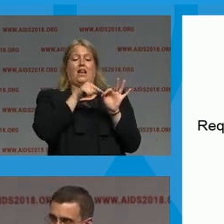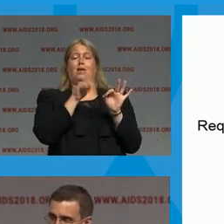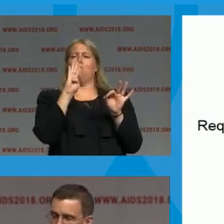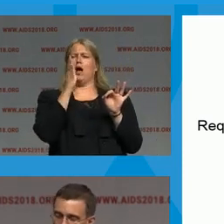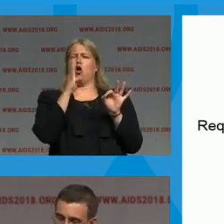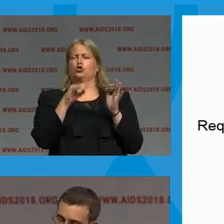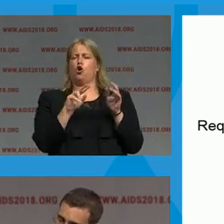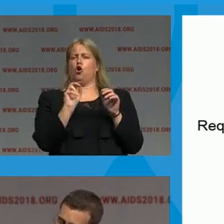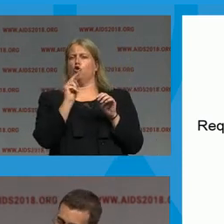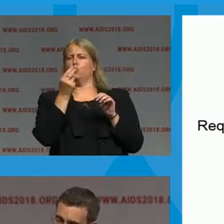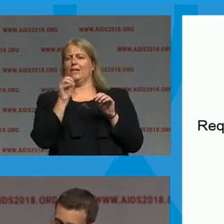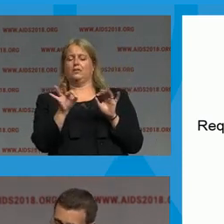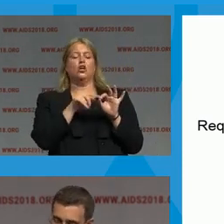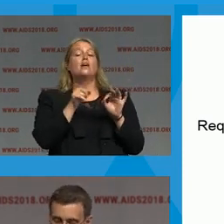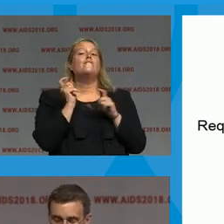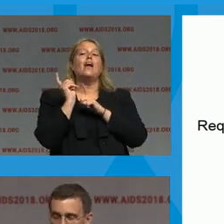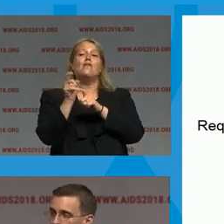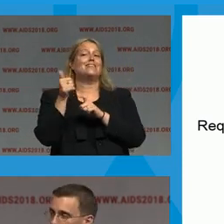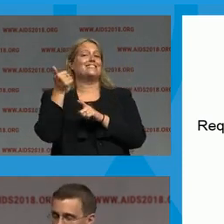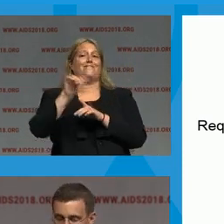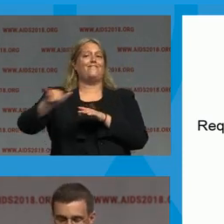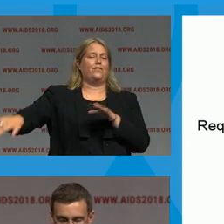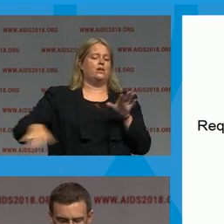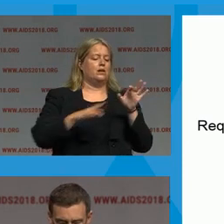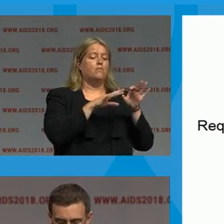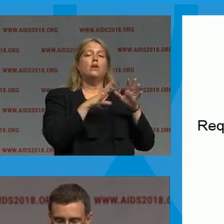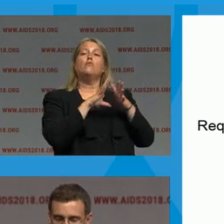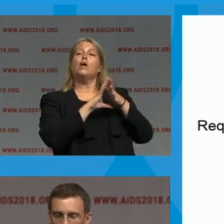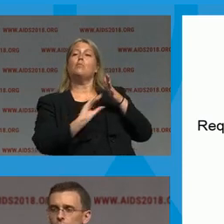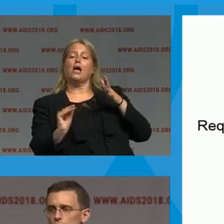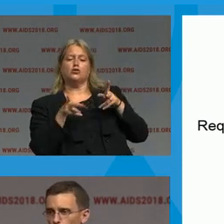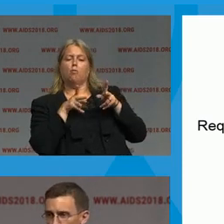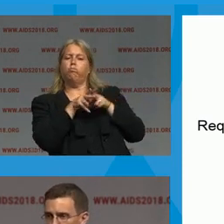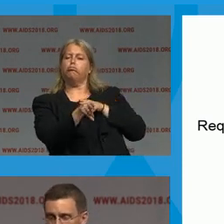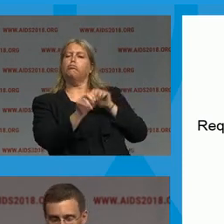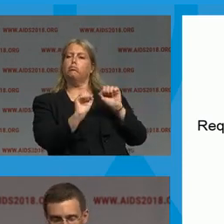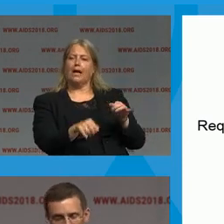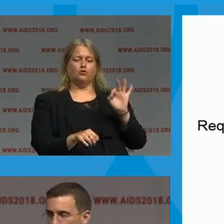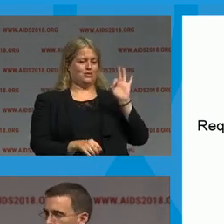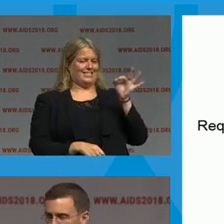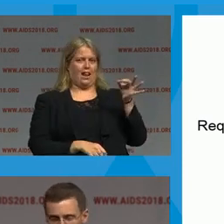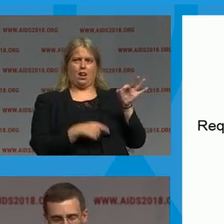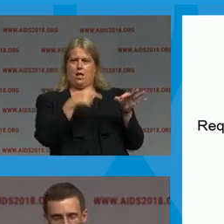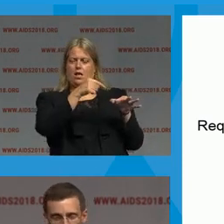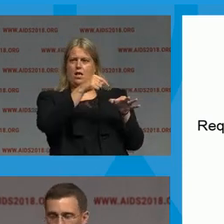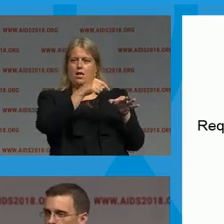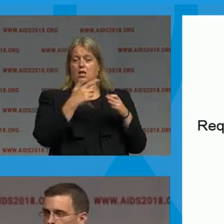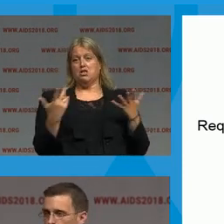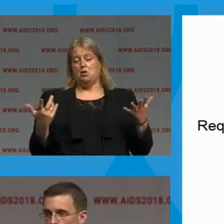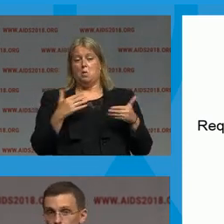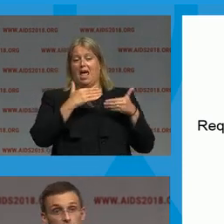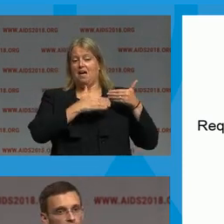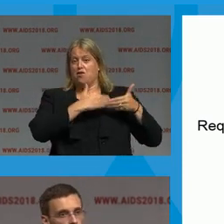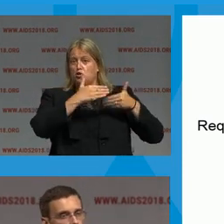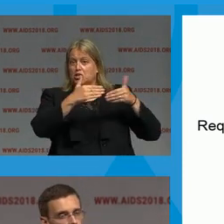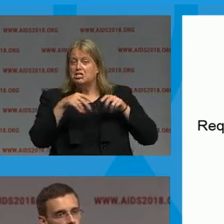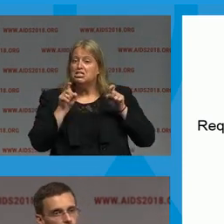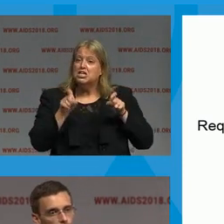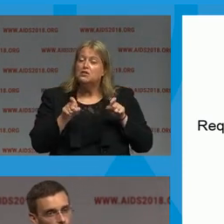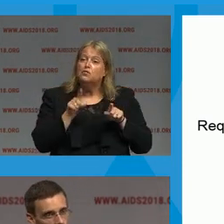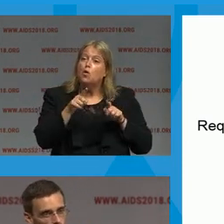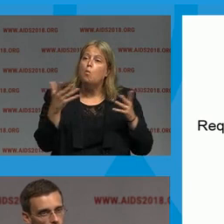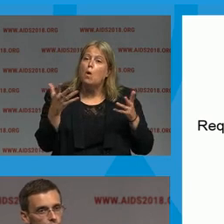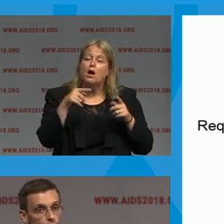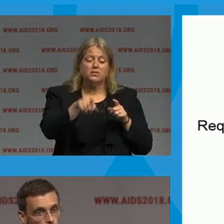the virus, because we've largely, at least, shut down replication. So what are the requirements for evolution to occur? We need variation